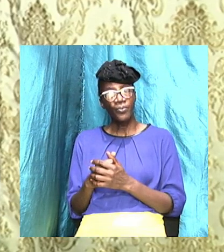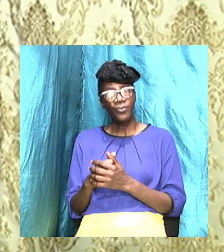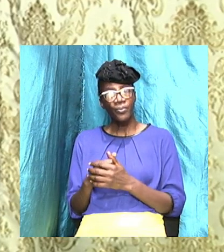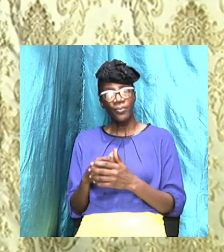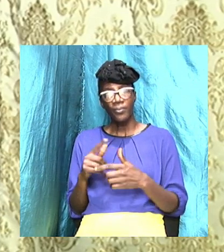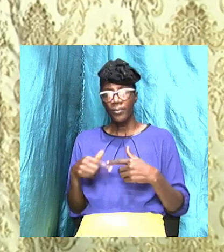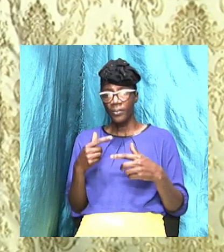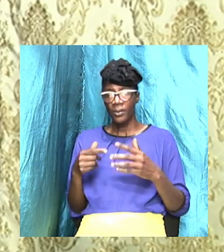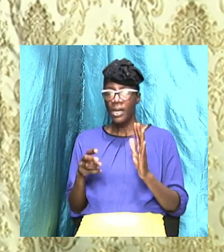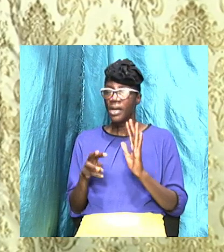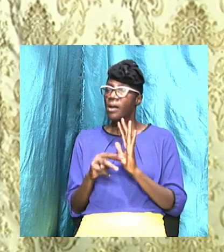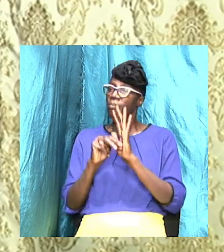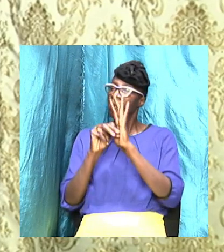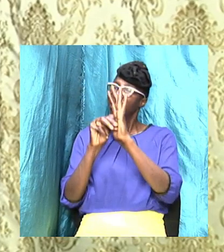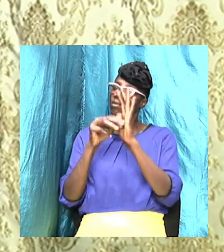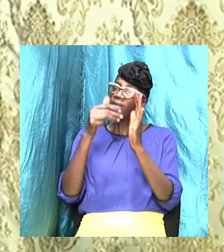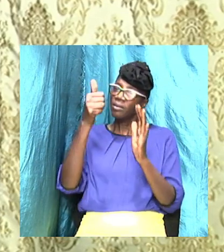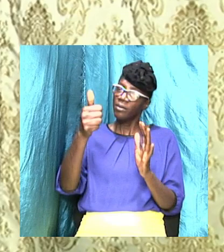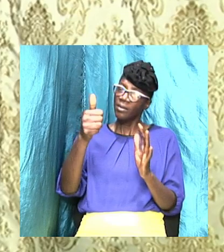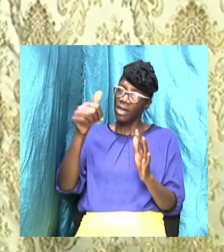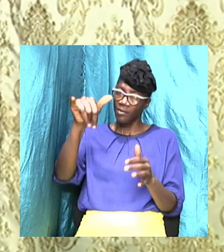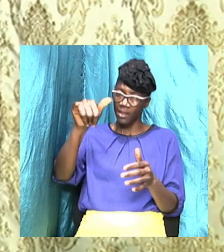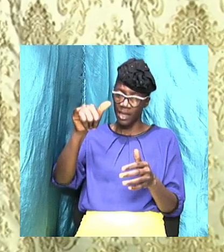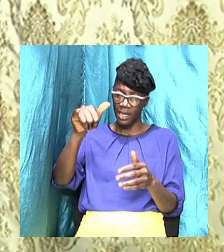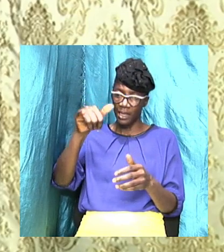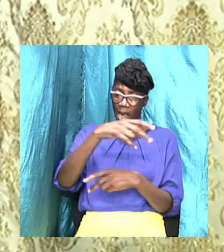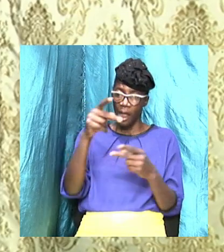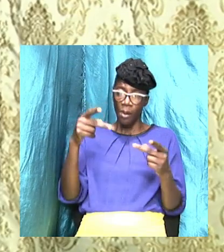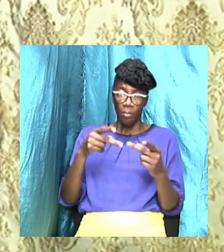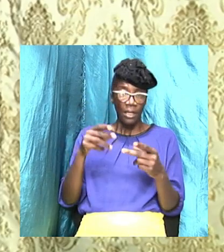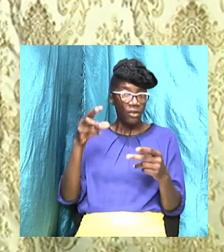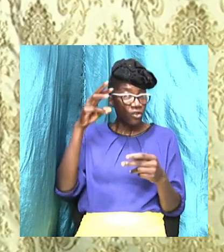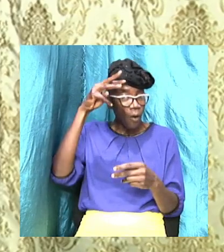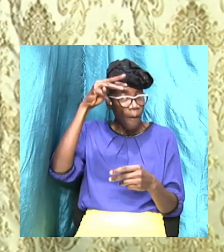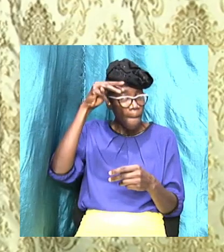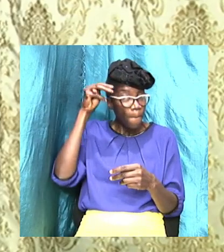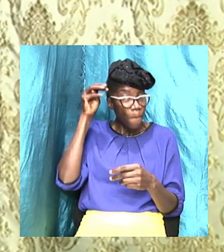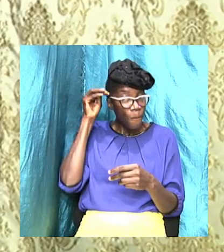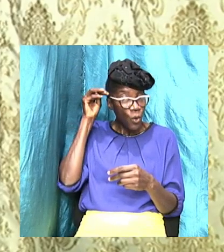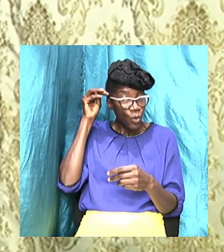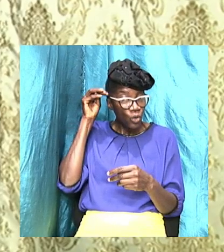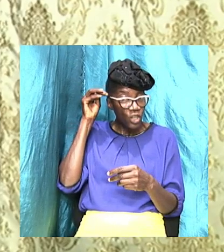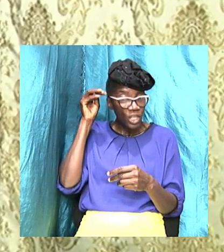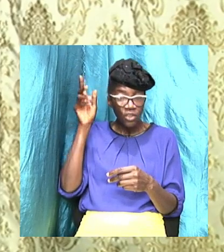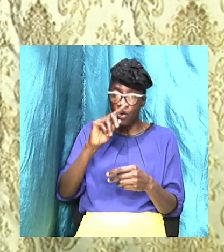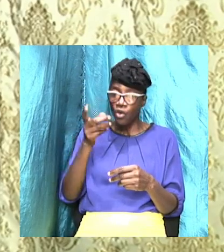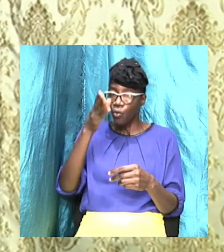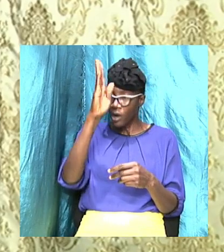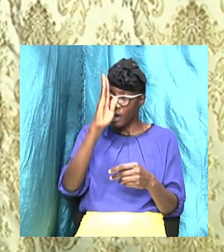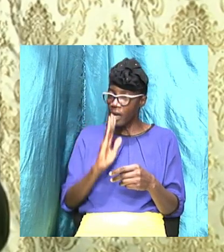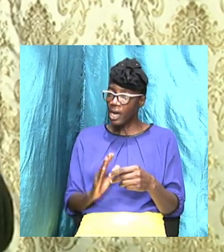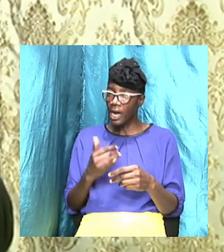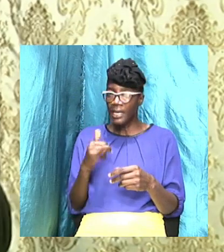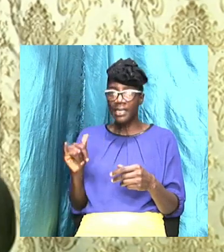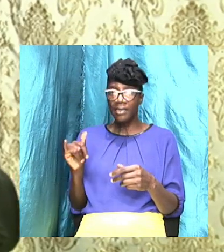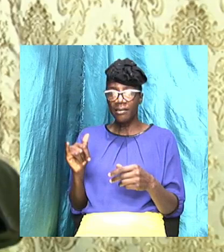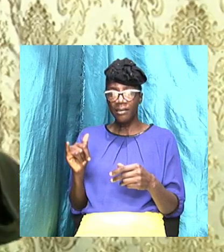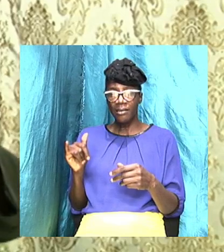When he manifested himself at that place to Moses, amen, I tell you, you know, where God is, oh God, it's